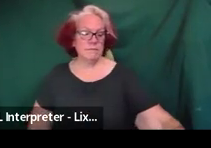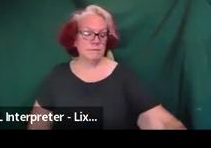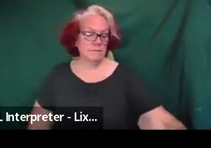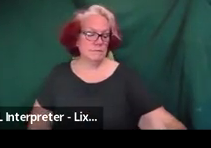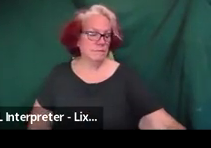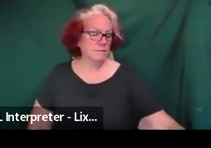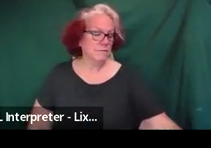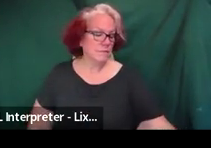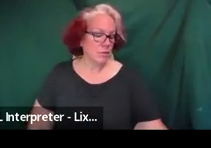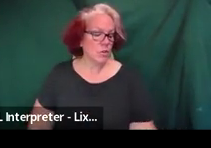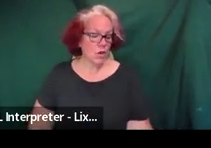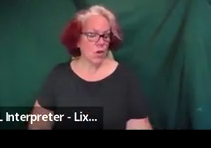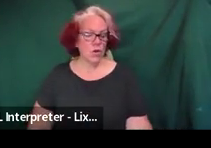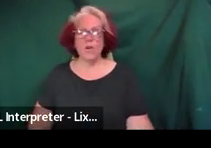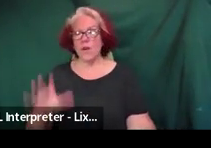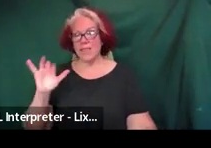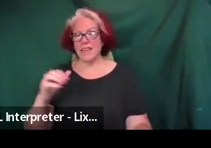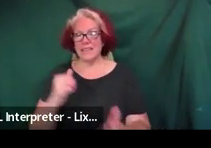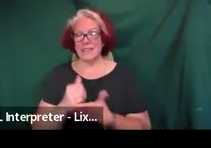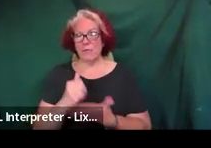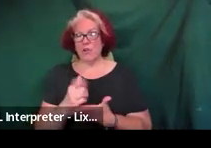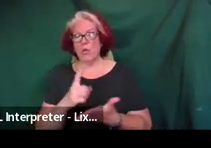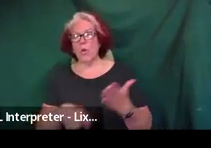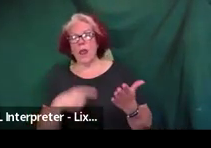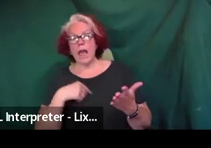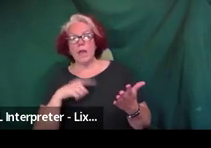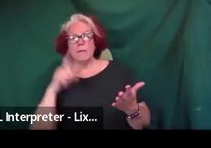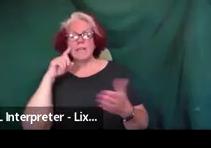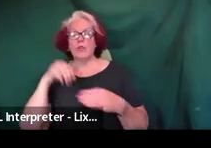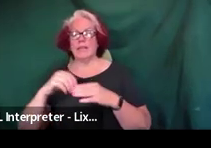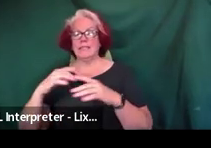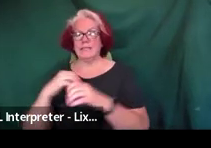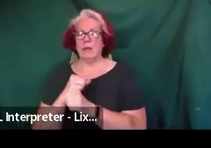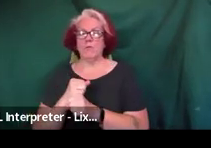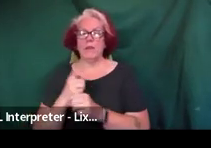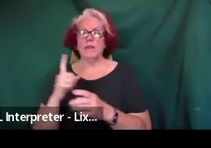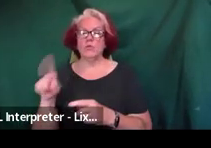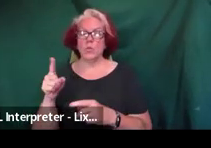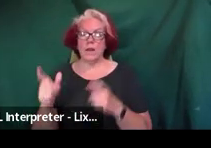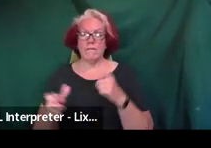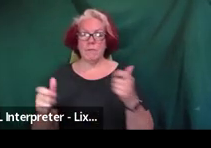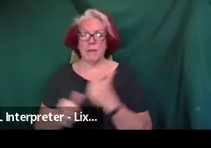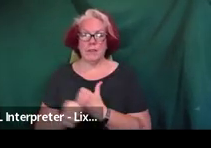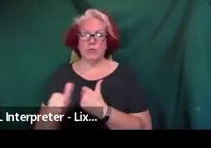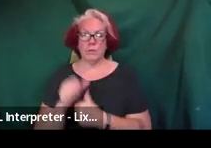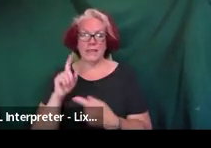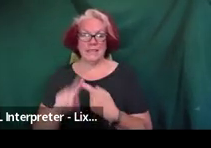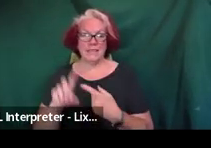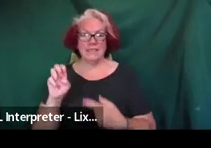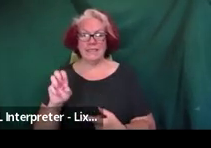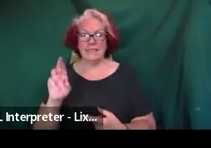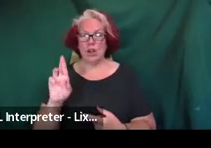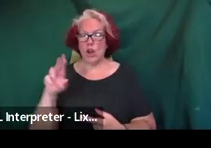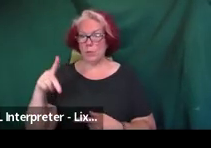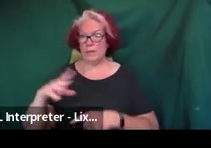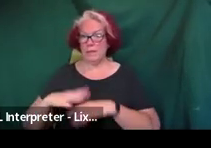No, that's helpful. So as I'm hearing in summary that one of the biggest risks until we have that ERP